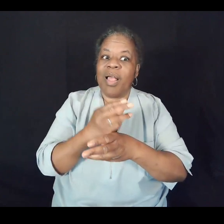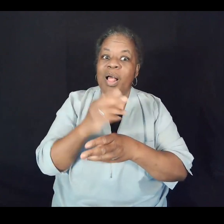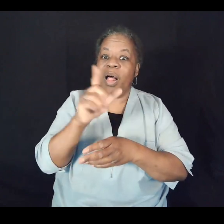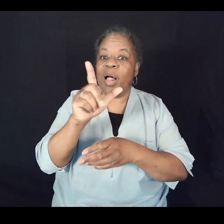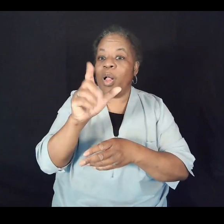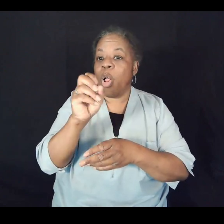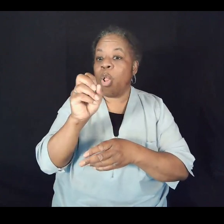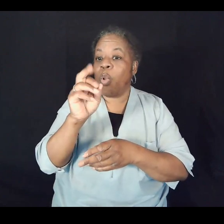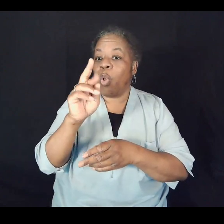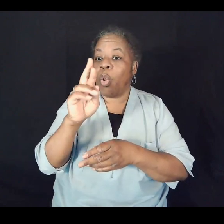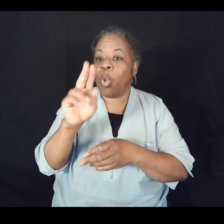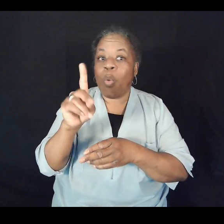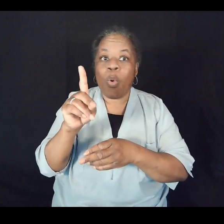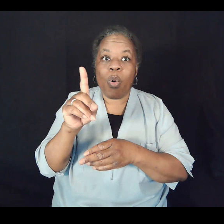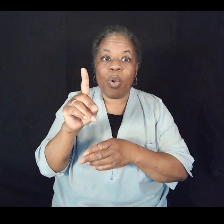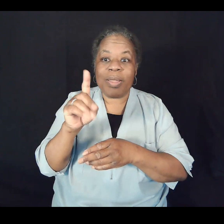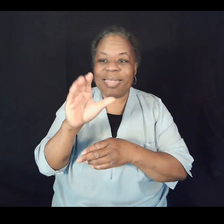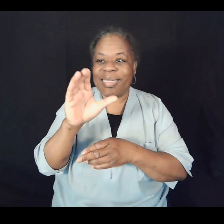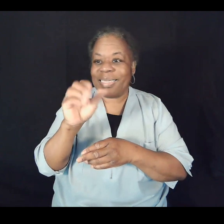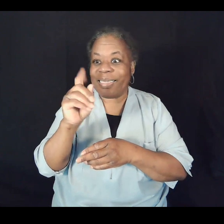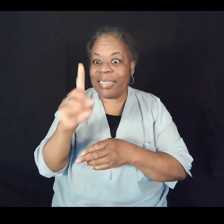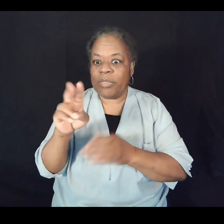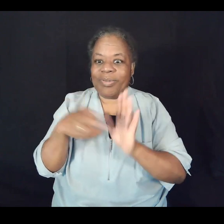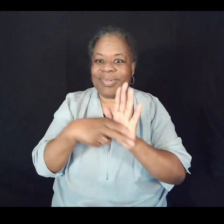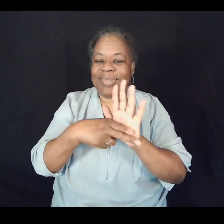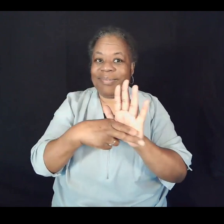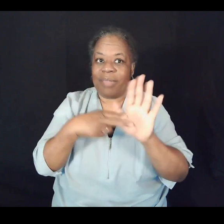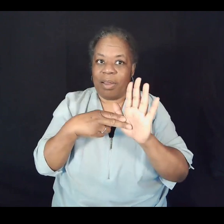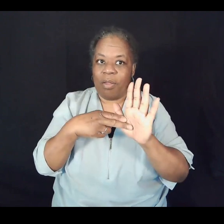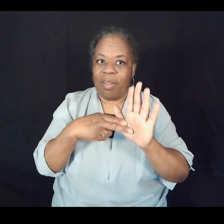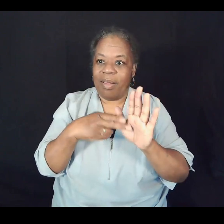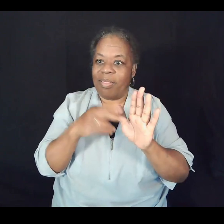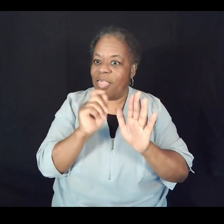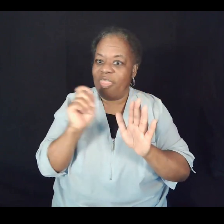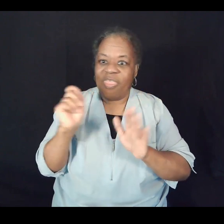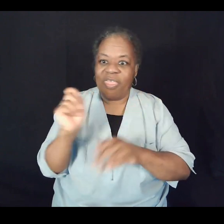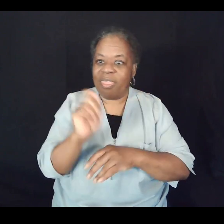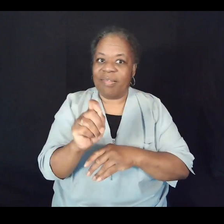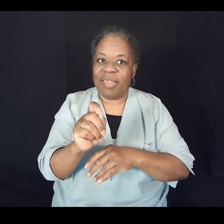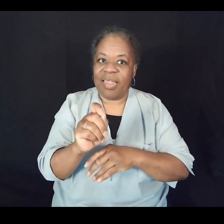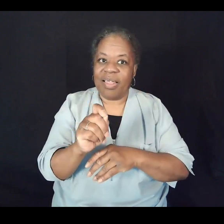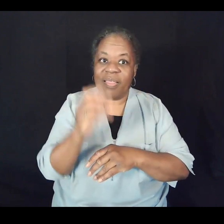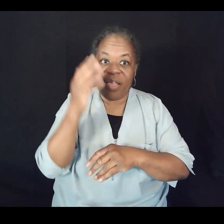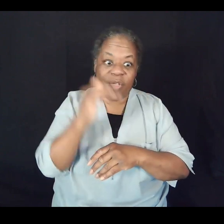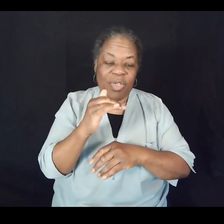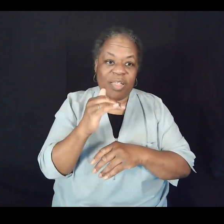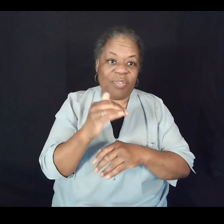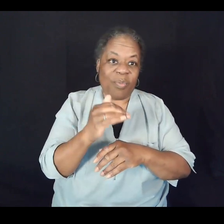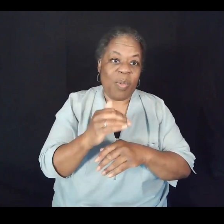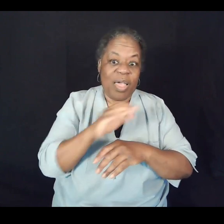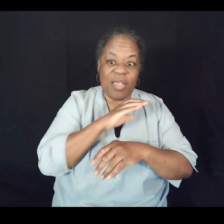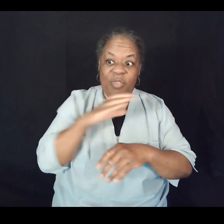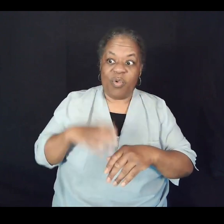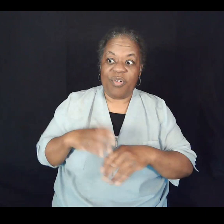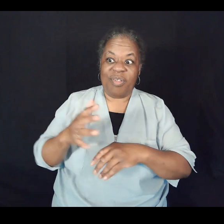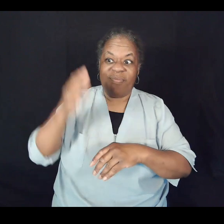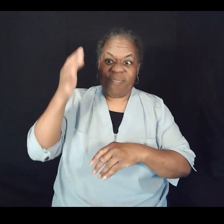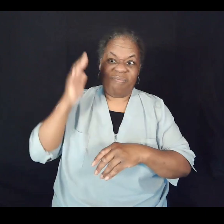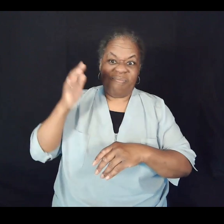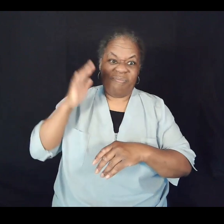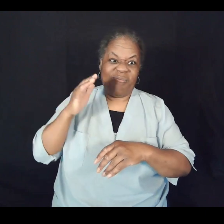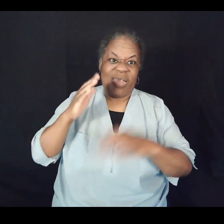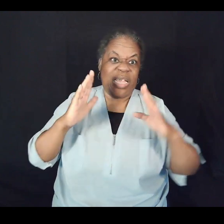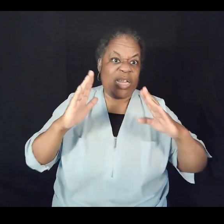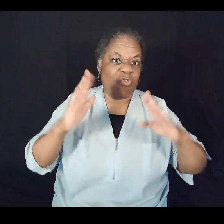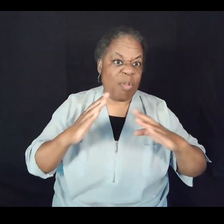title. Caesar was Lord in that world. That's why the early Christians got in as much trouble as they did. Yes,